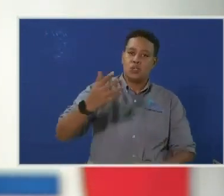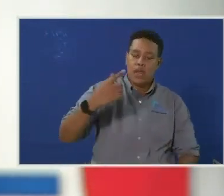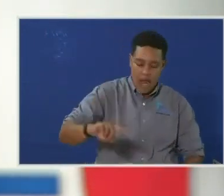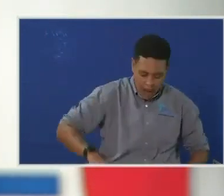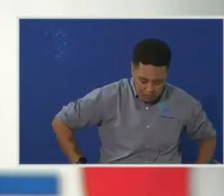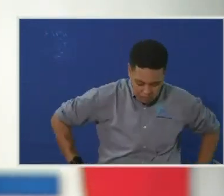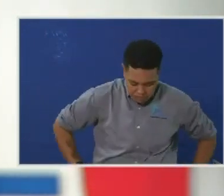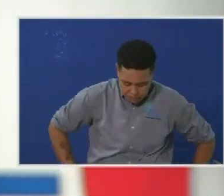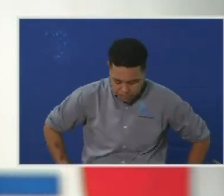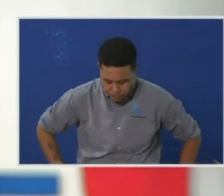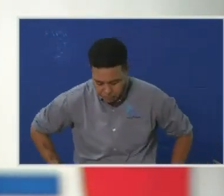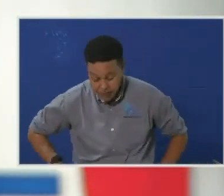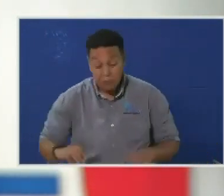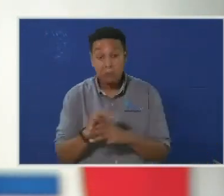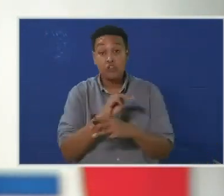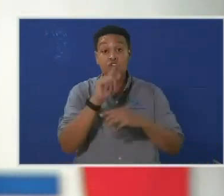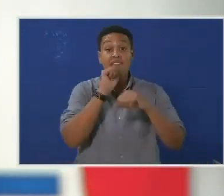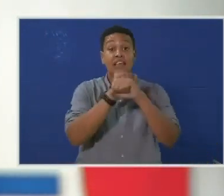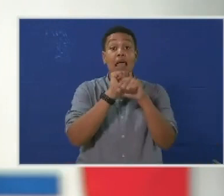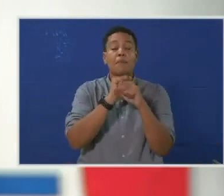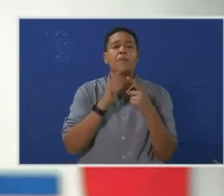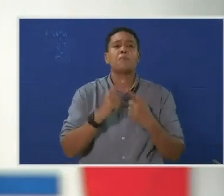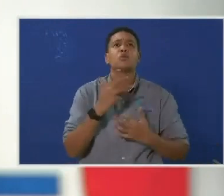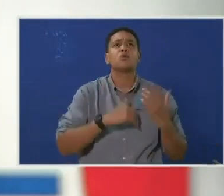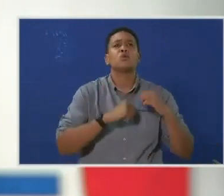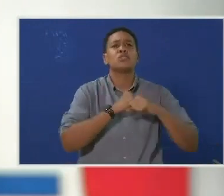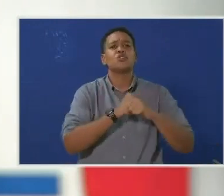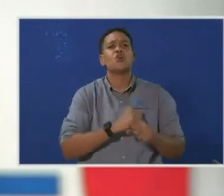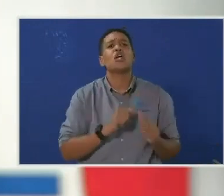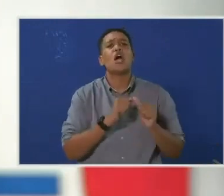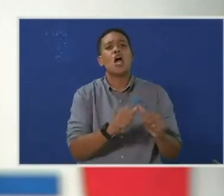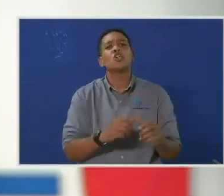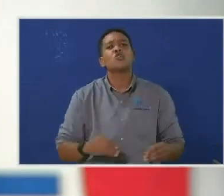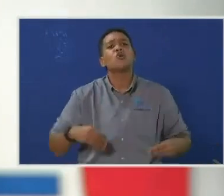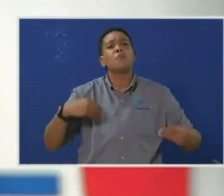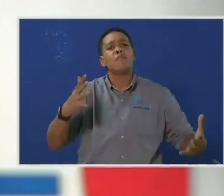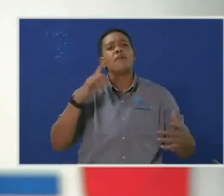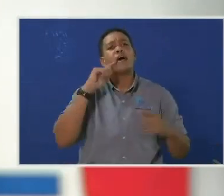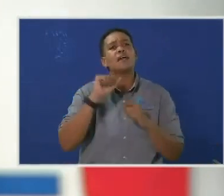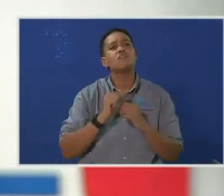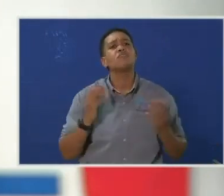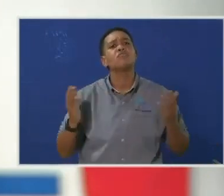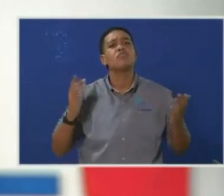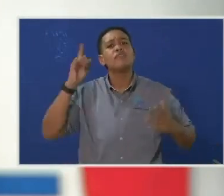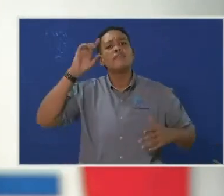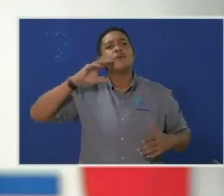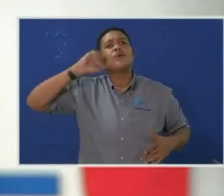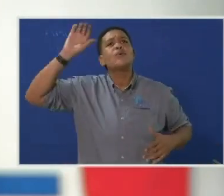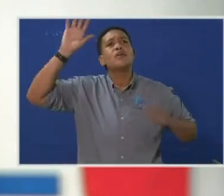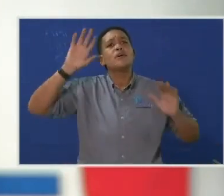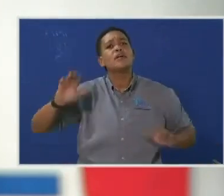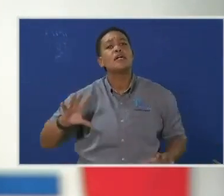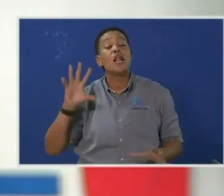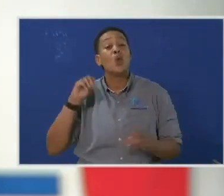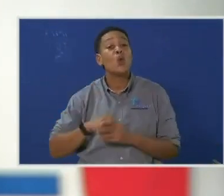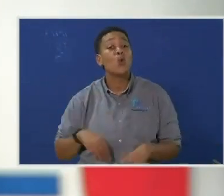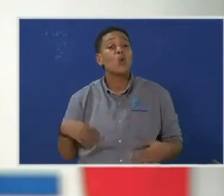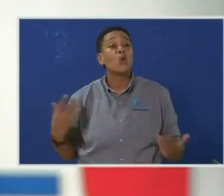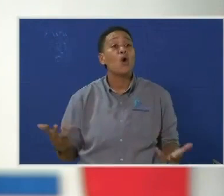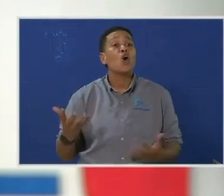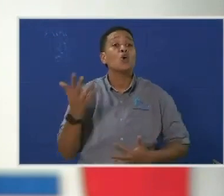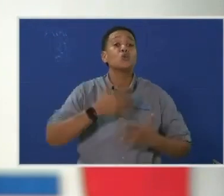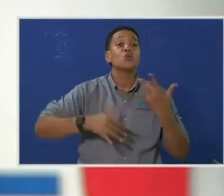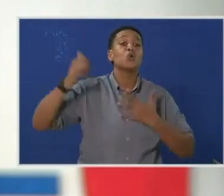The Ministry of Labor and Social Security continues to provide services for the elderly, including the